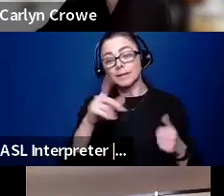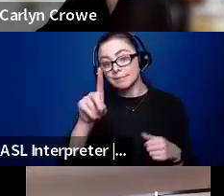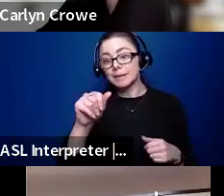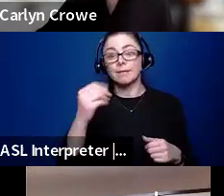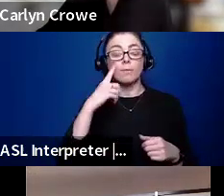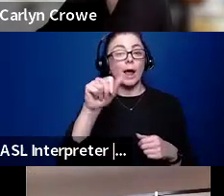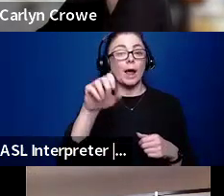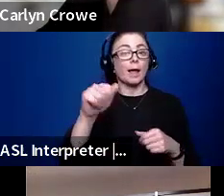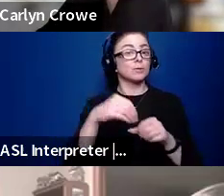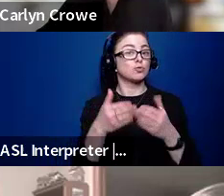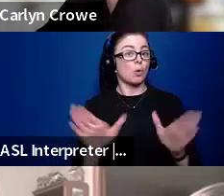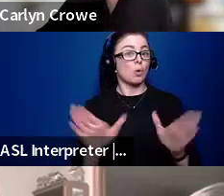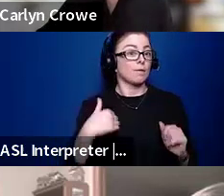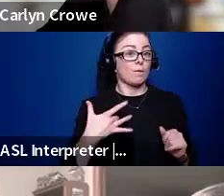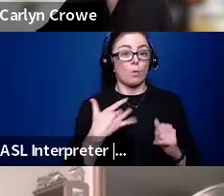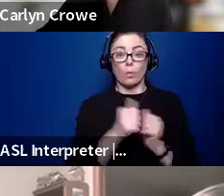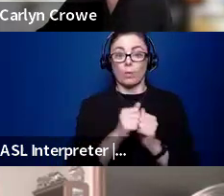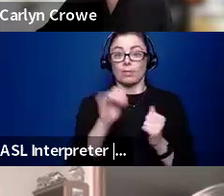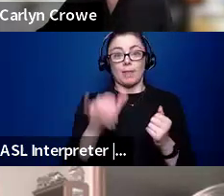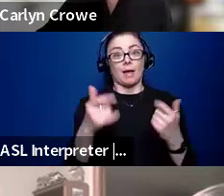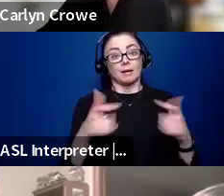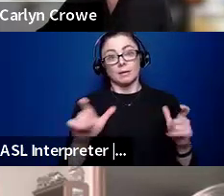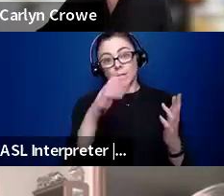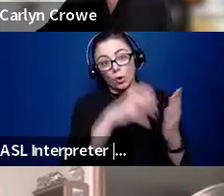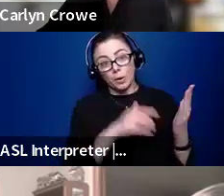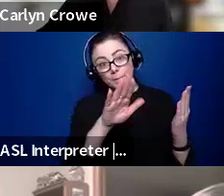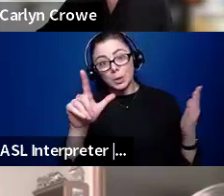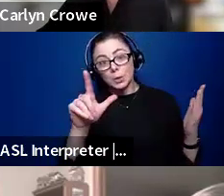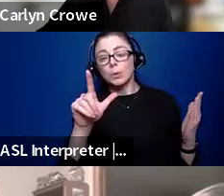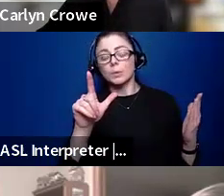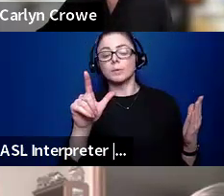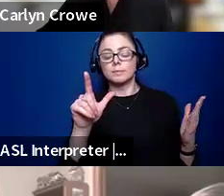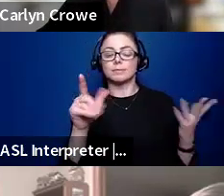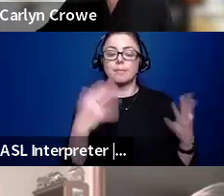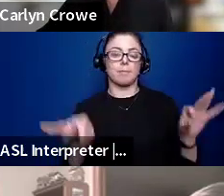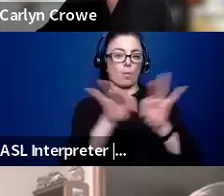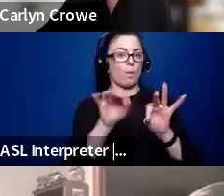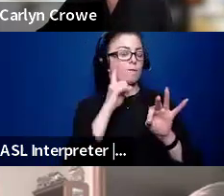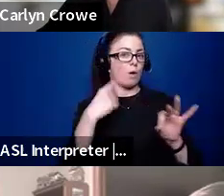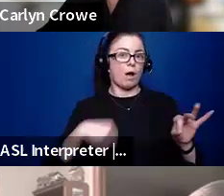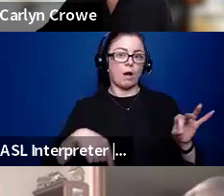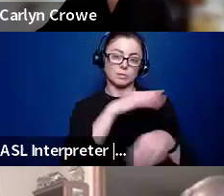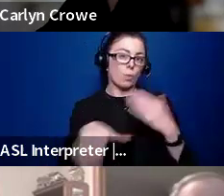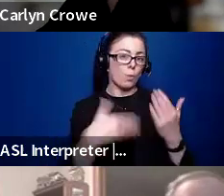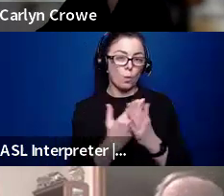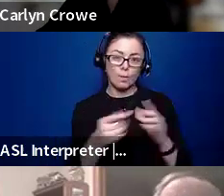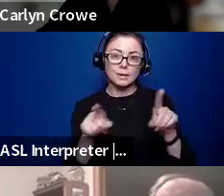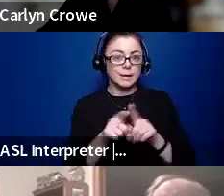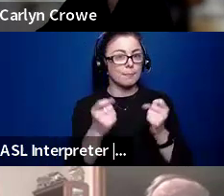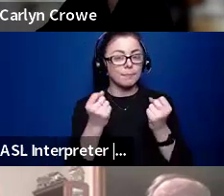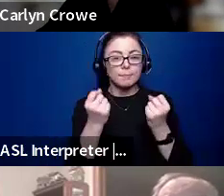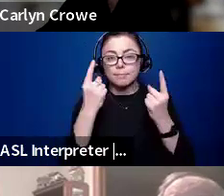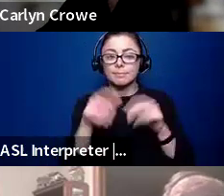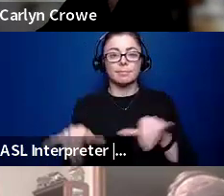think with a bill this large, it's really important for all of us to be on the same page at first. So I'm just going to